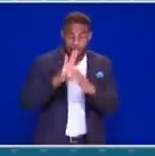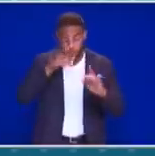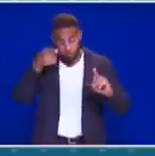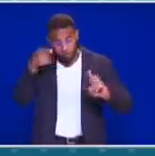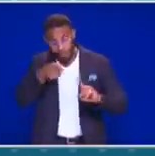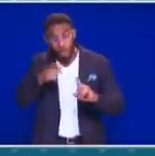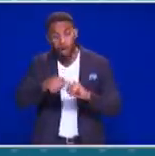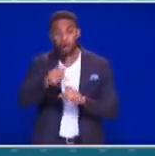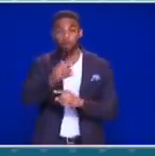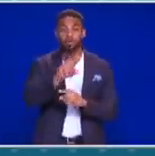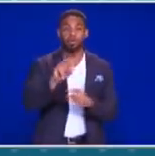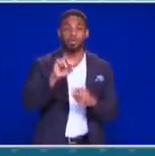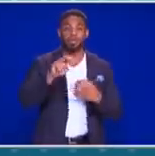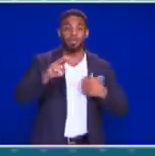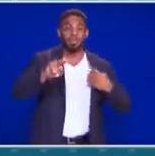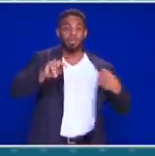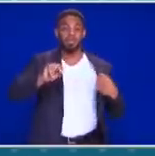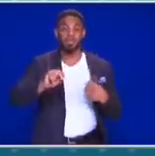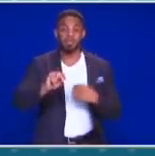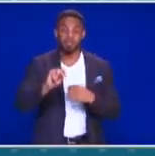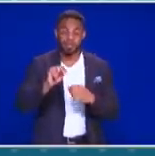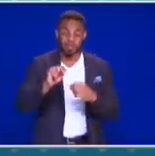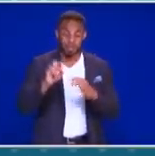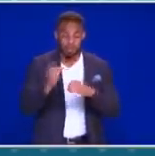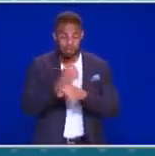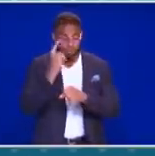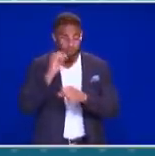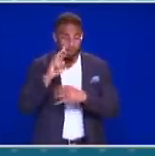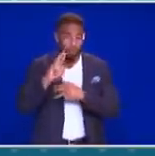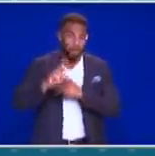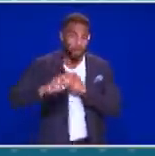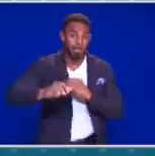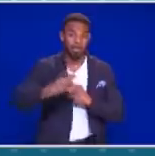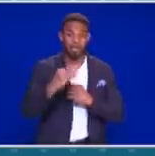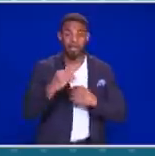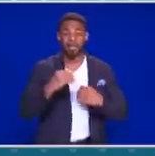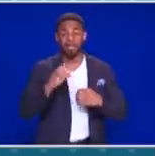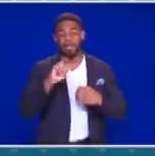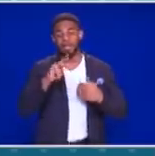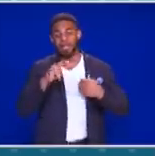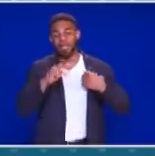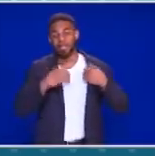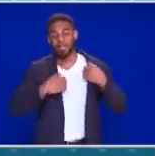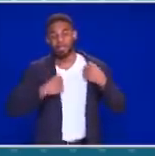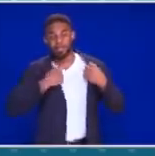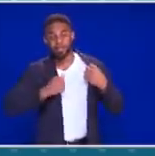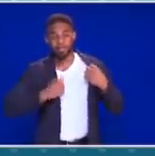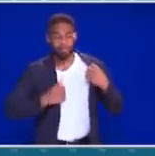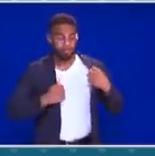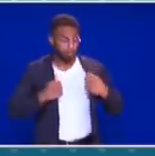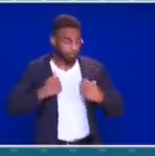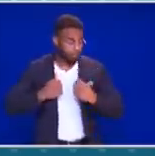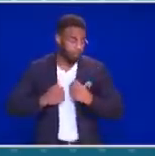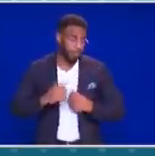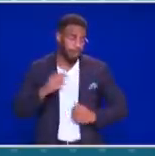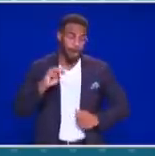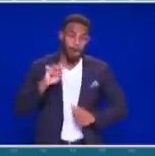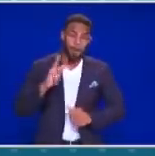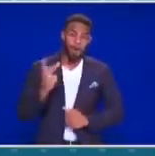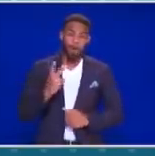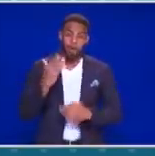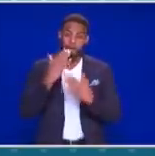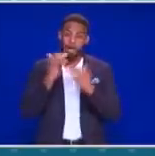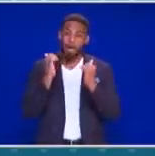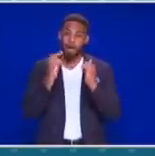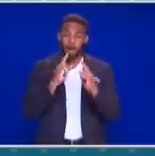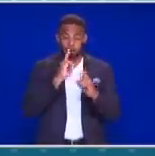highlights on 2020 census statistics for race and ethnicity. Mark and I would both like to thank all of the